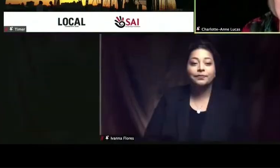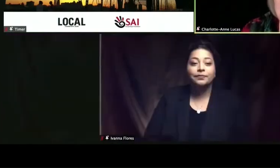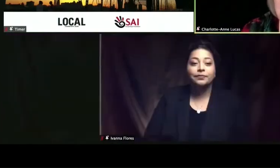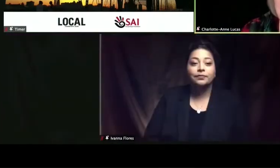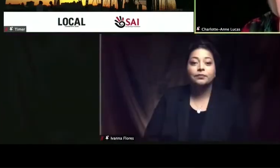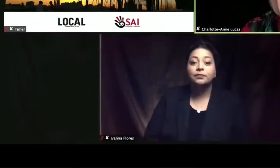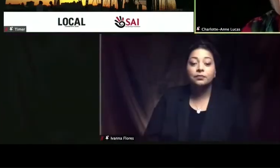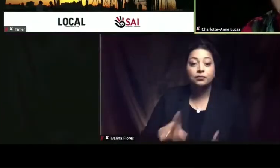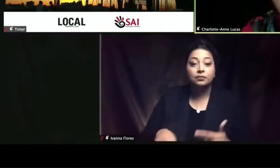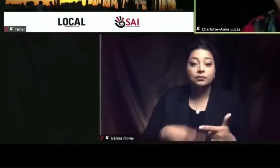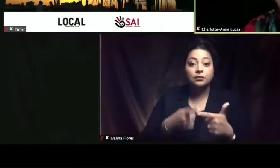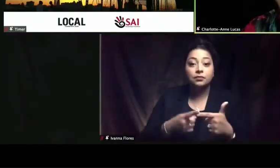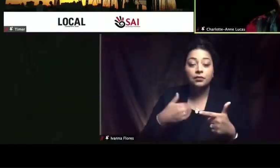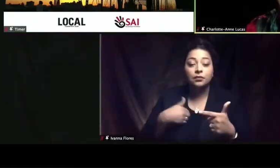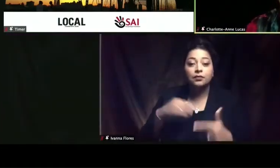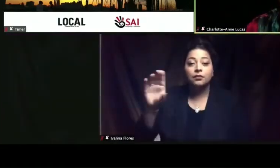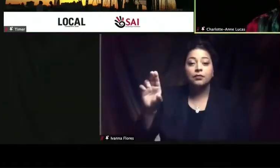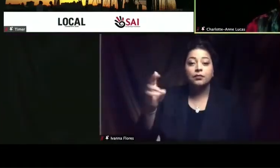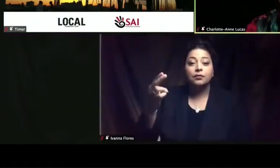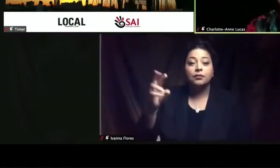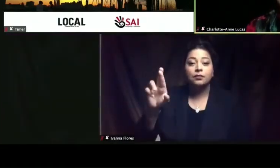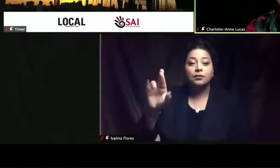The next person for this question is Chris Dawkins.